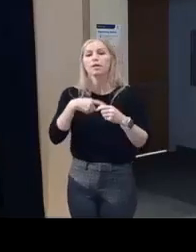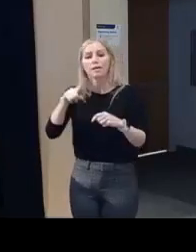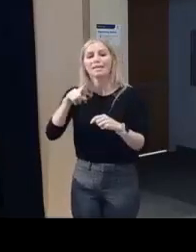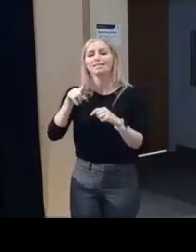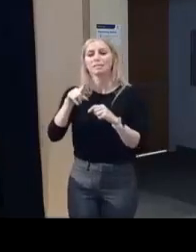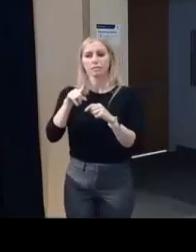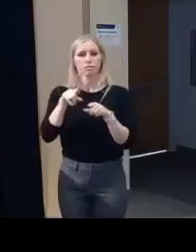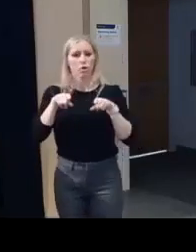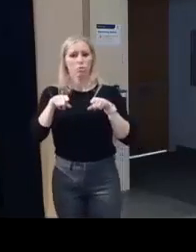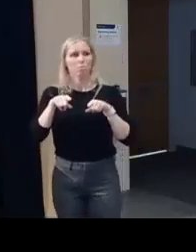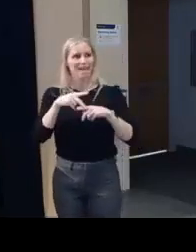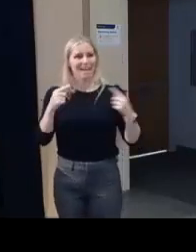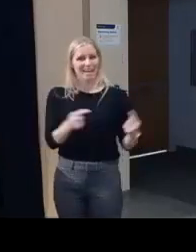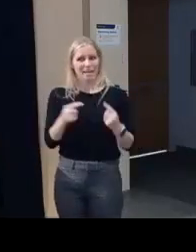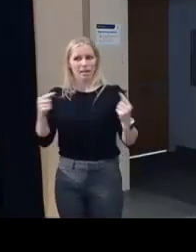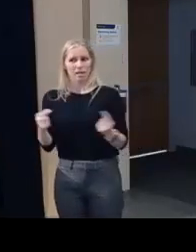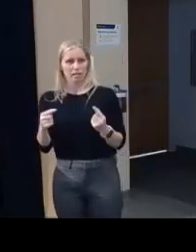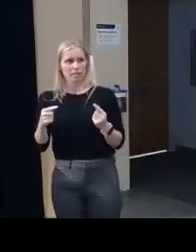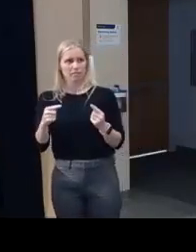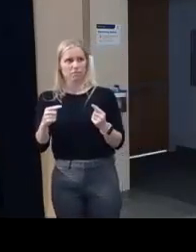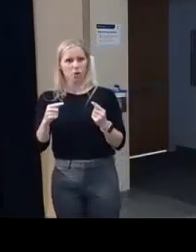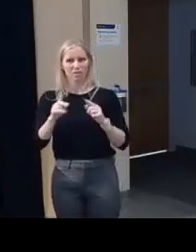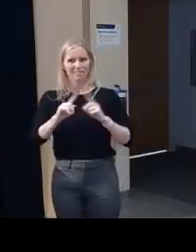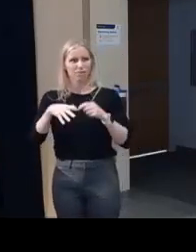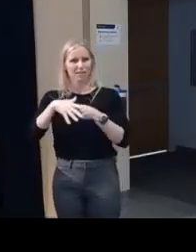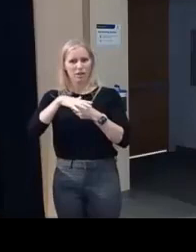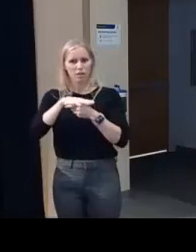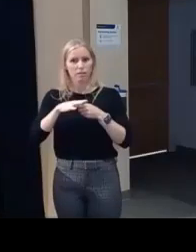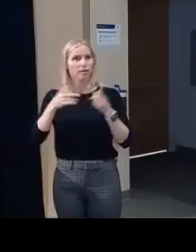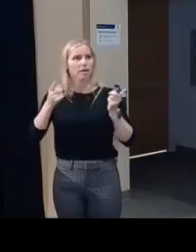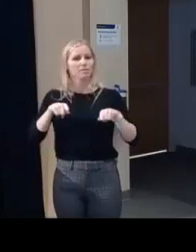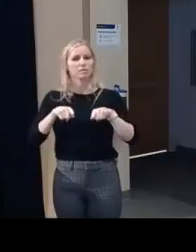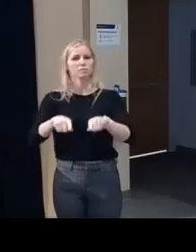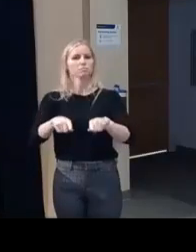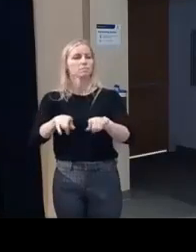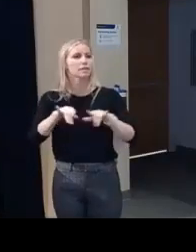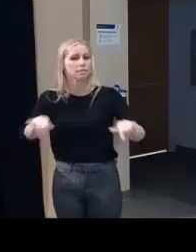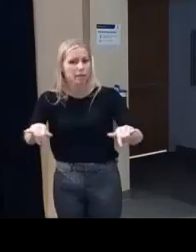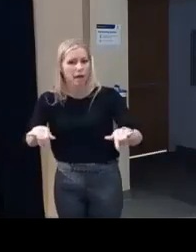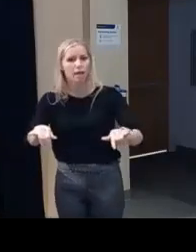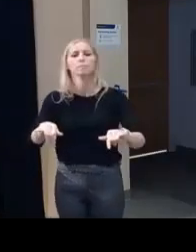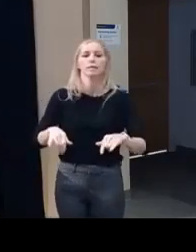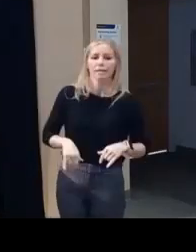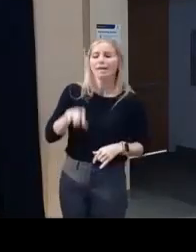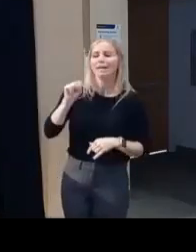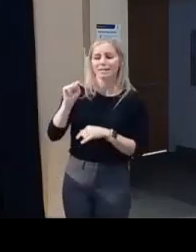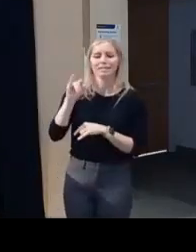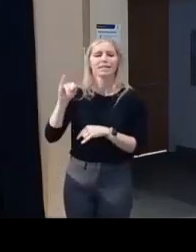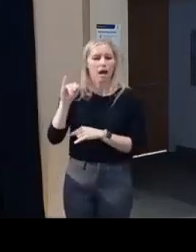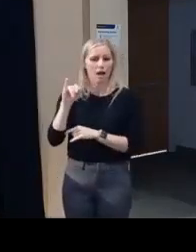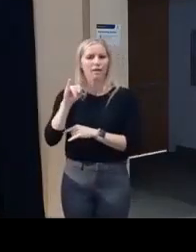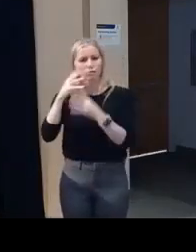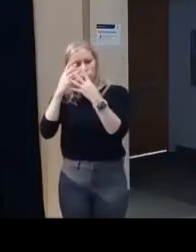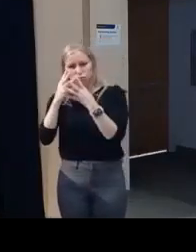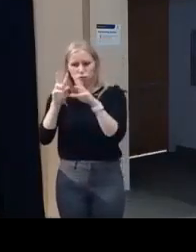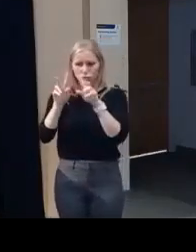and infectious disease treatment. And so right now we are able to offer chronic pain consultations for patients with substance use disorders who